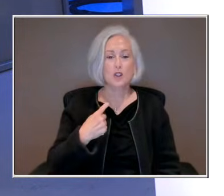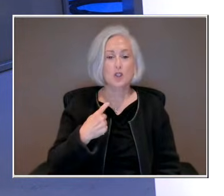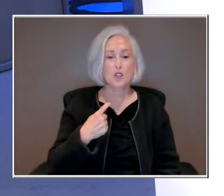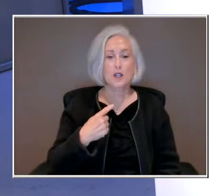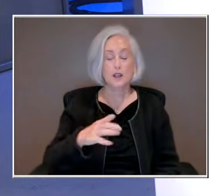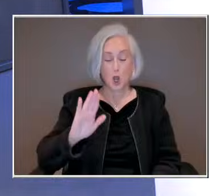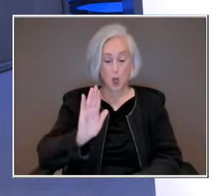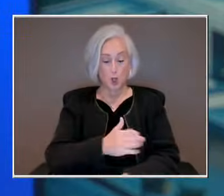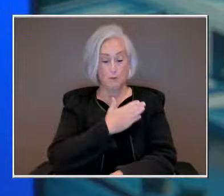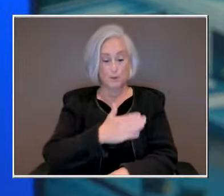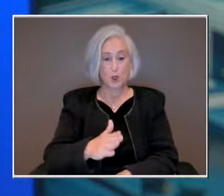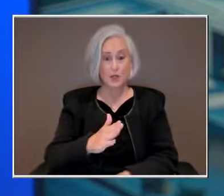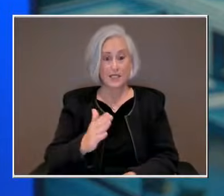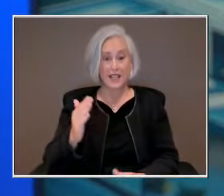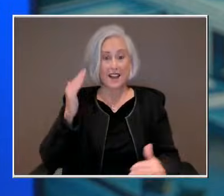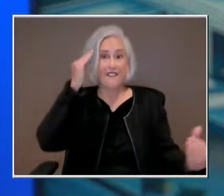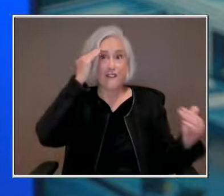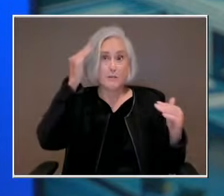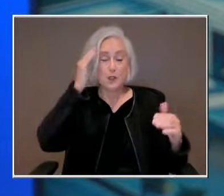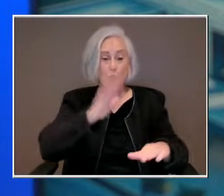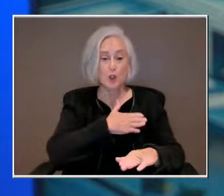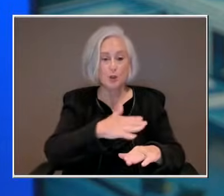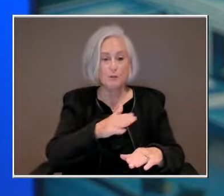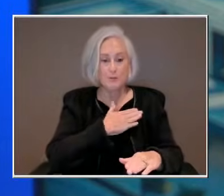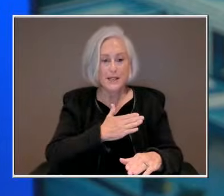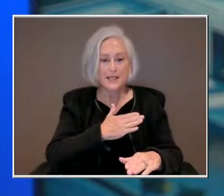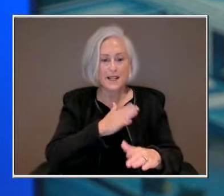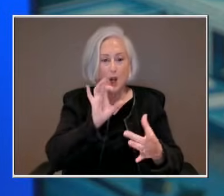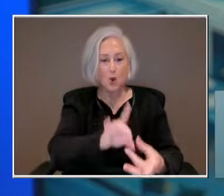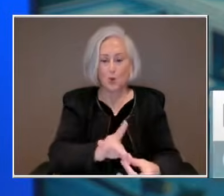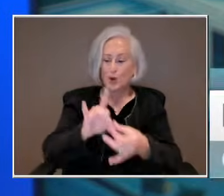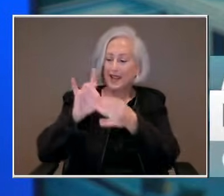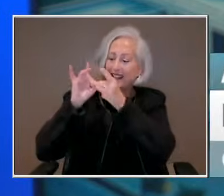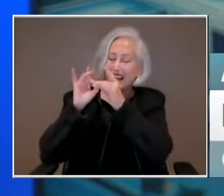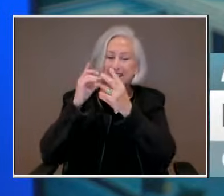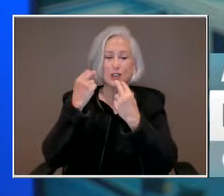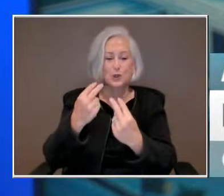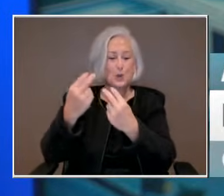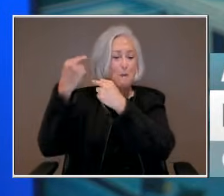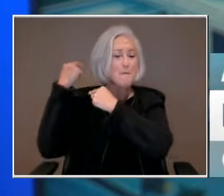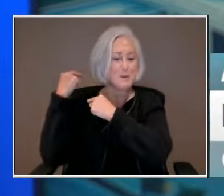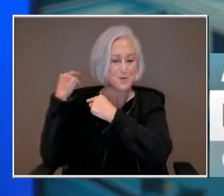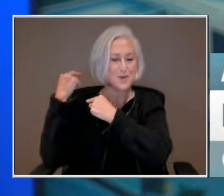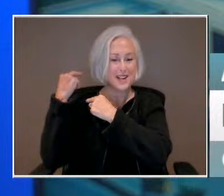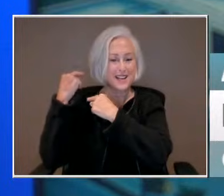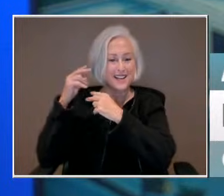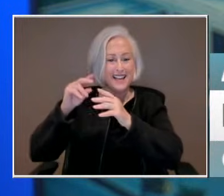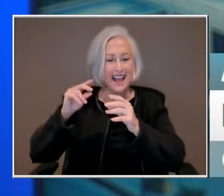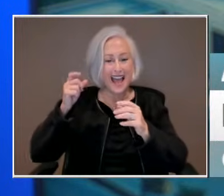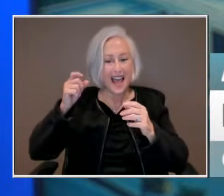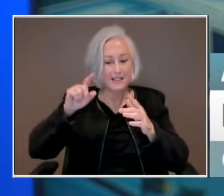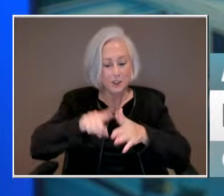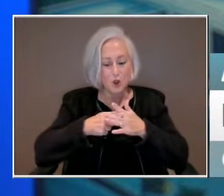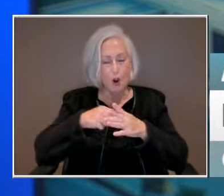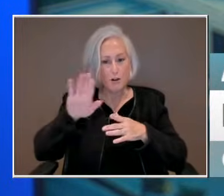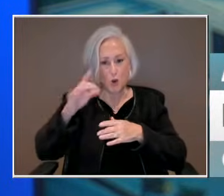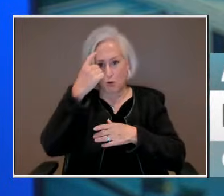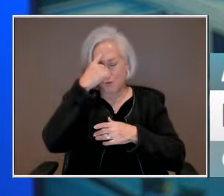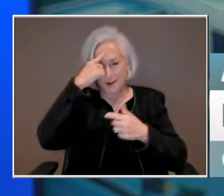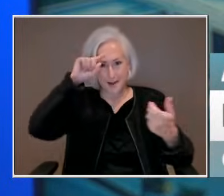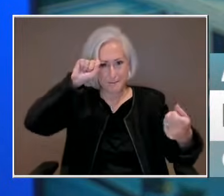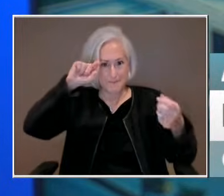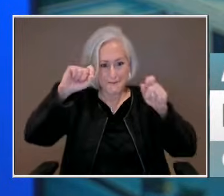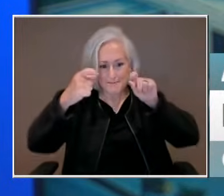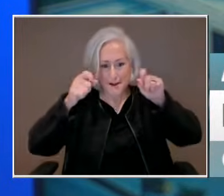especially familiar music, it can tie us back to memories and really activate that part of our brain, which is why I think, especially